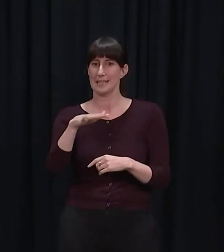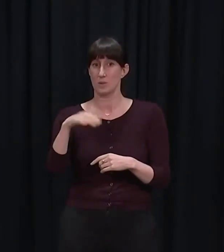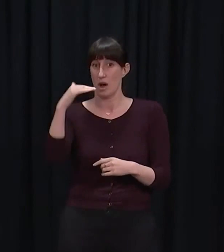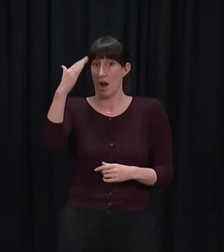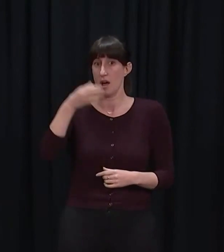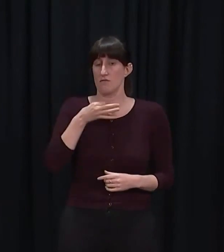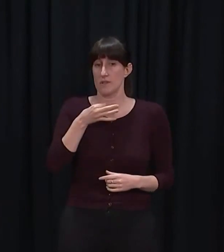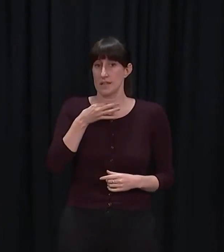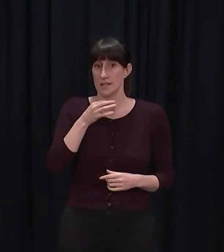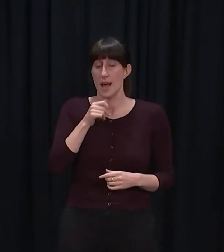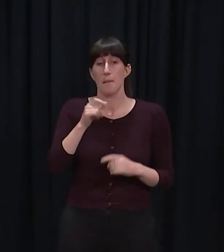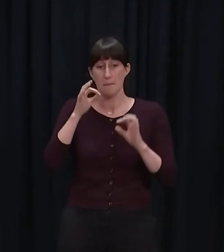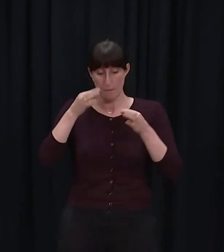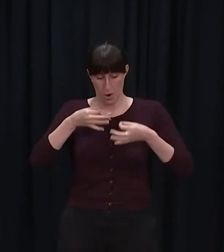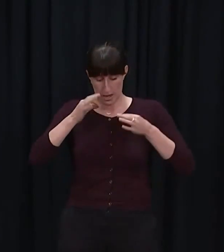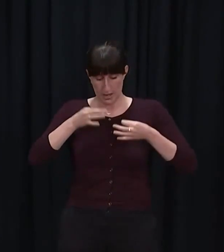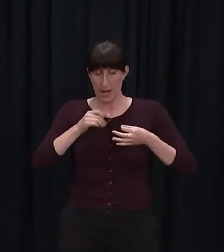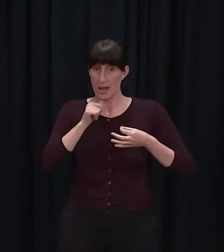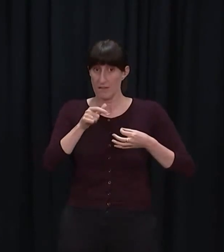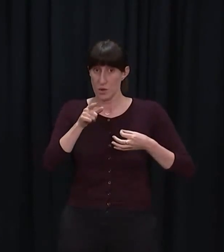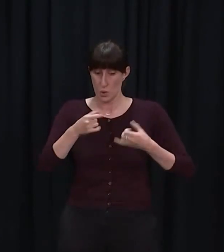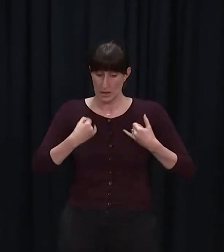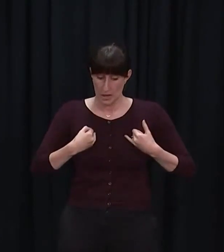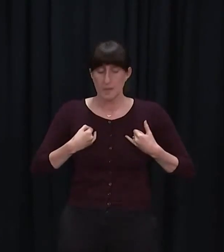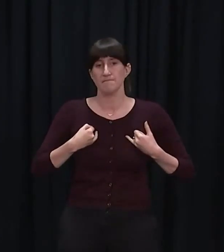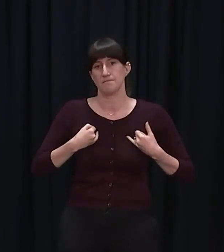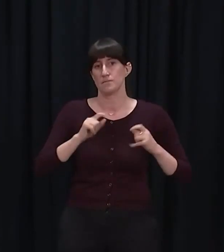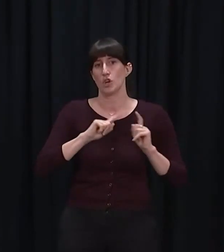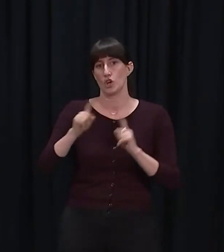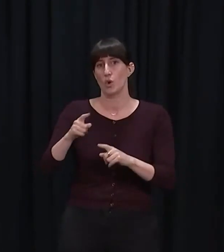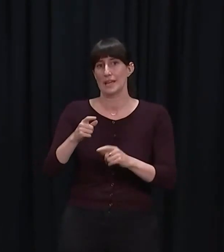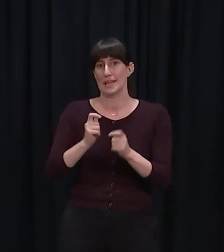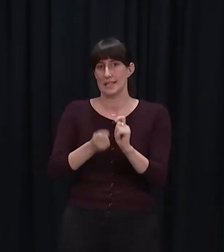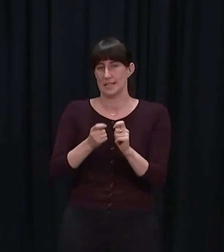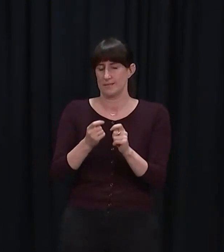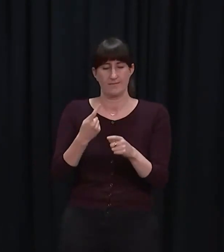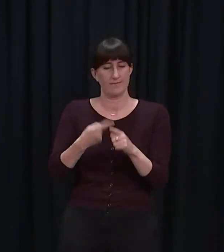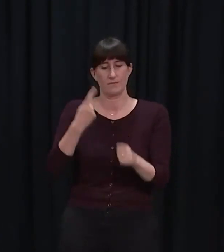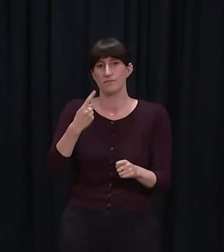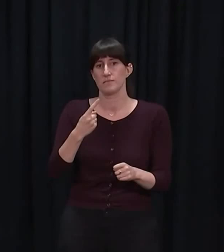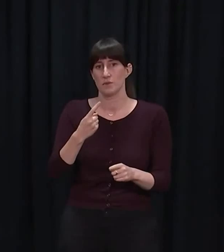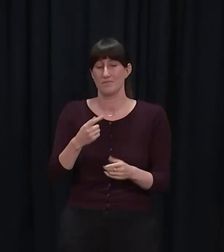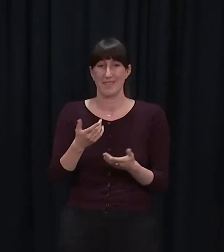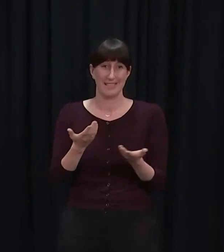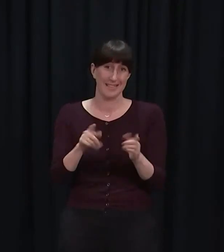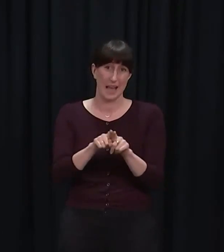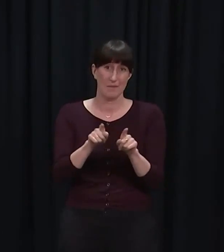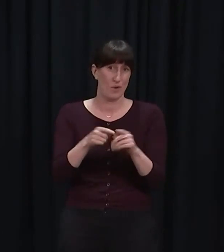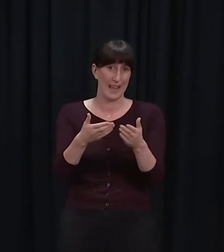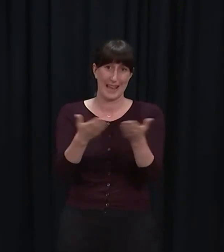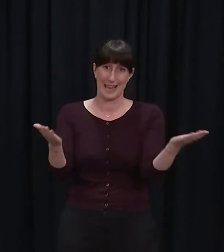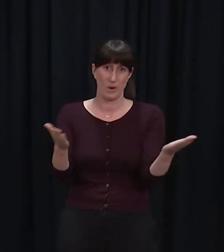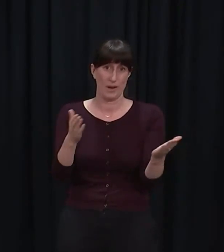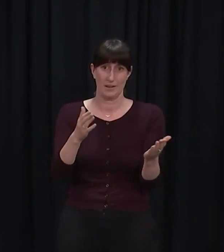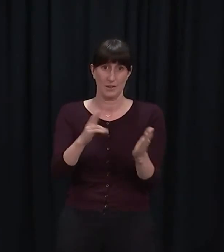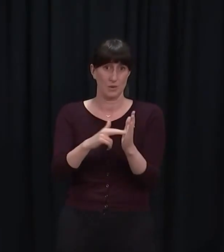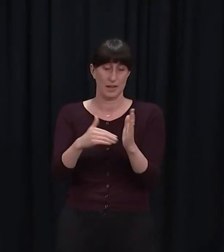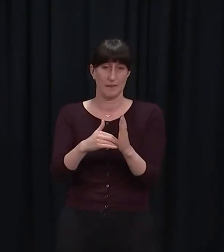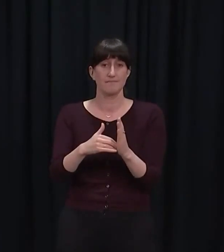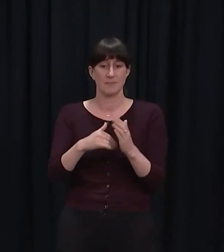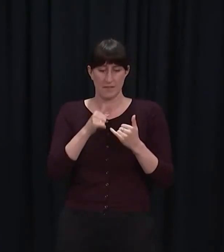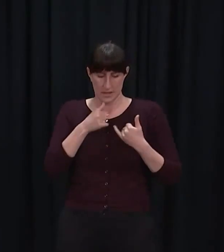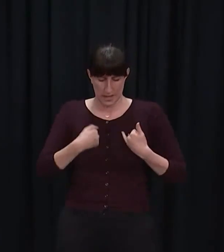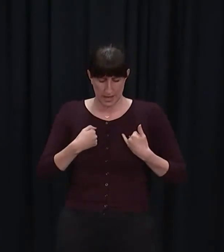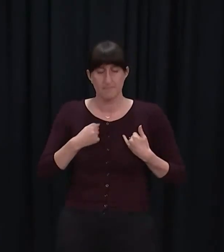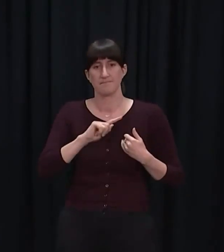show symptoms of COVID-19 should get a test as soon as possible. That message, of course, applies across the country. No new cases in the